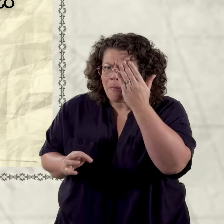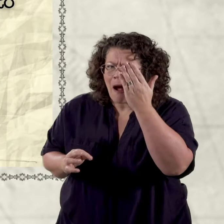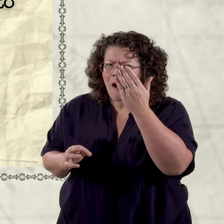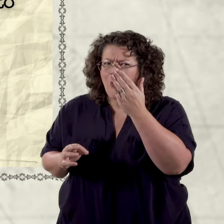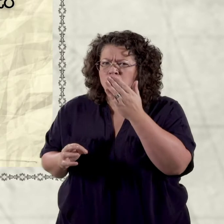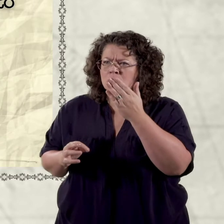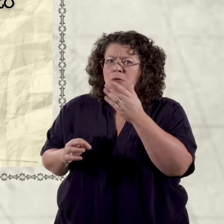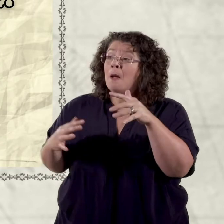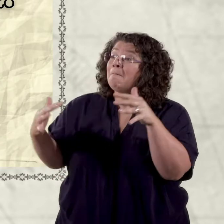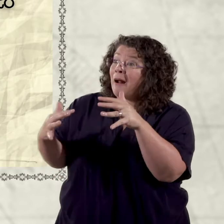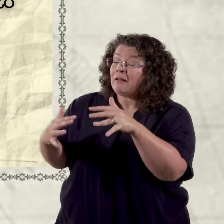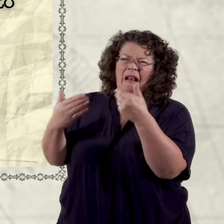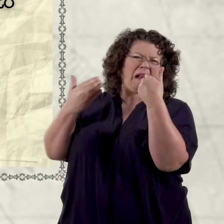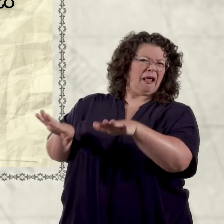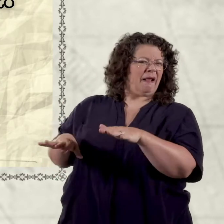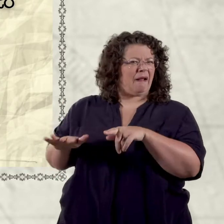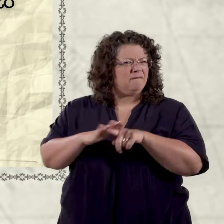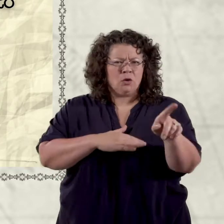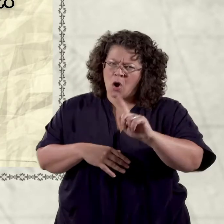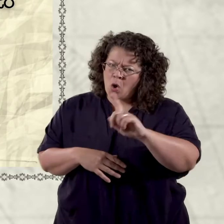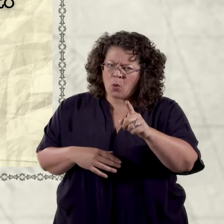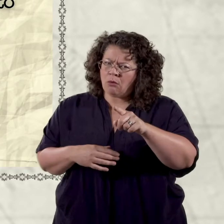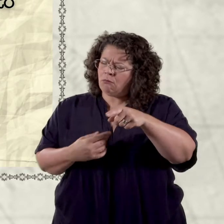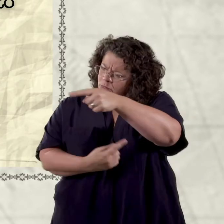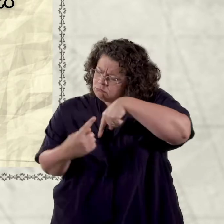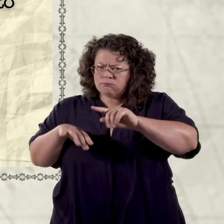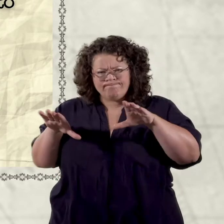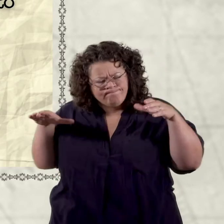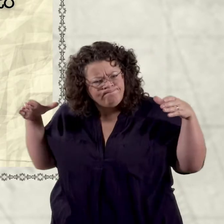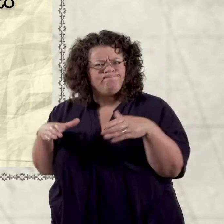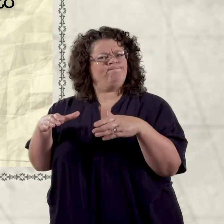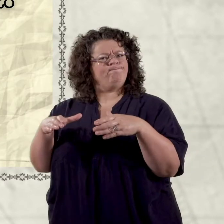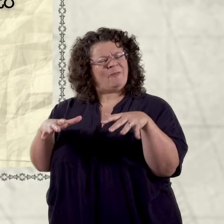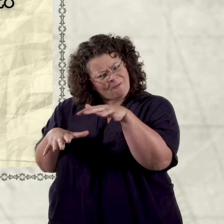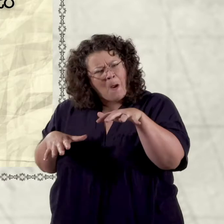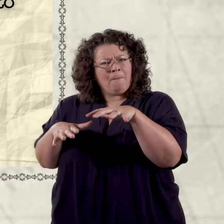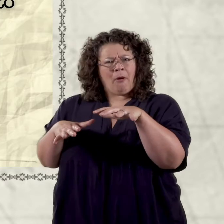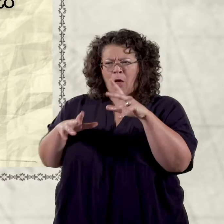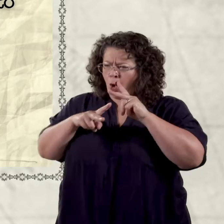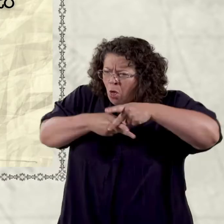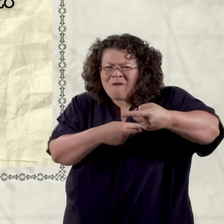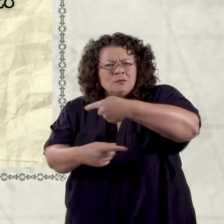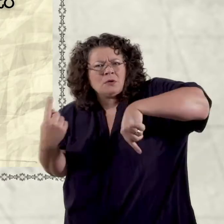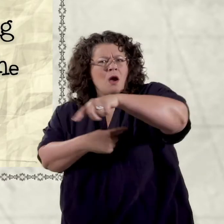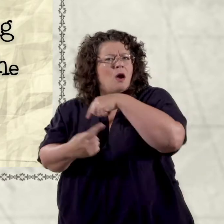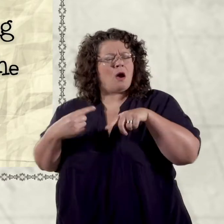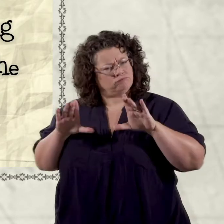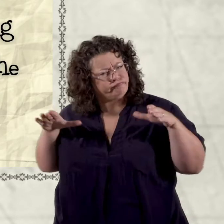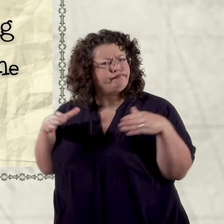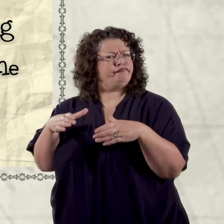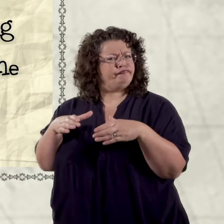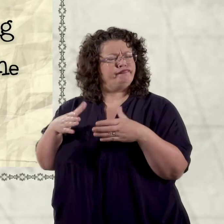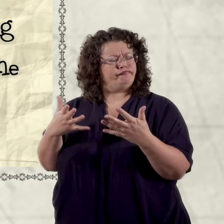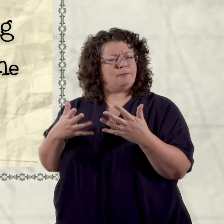battle. You see, on a pirate ship, we're one large family. We look after each other, so we stick together. Number